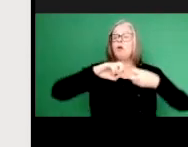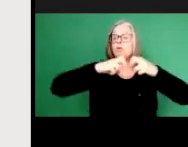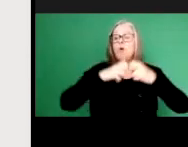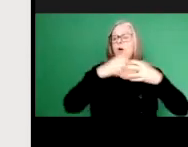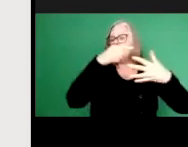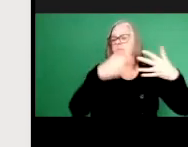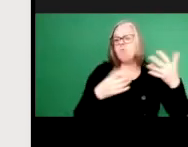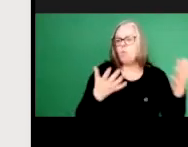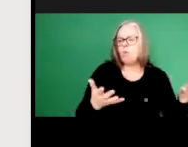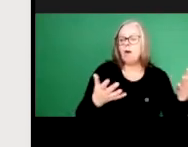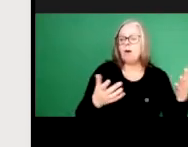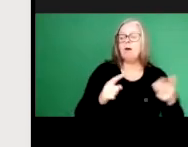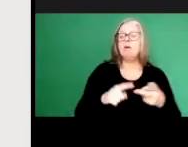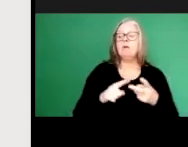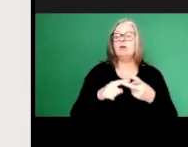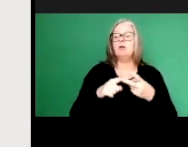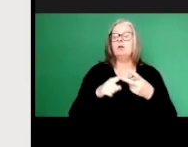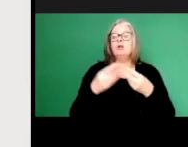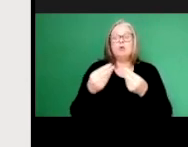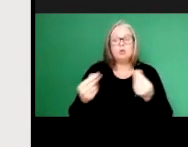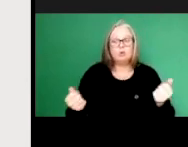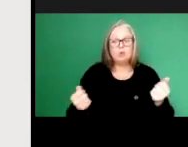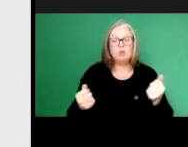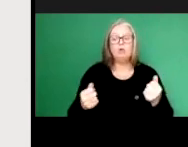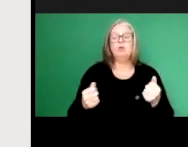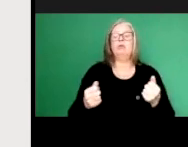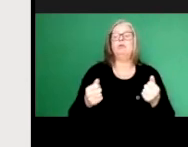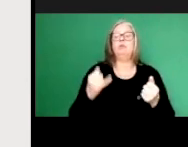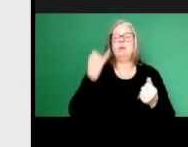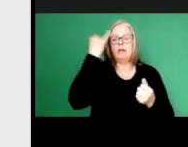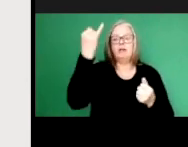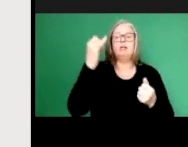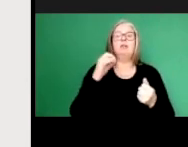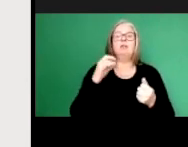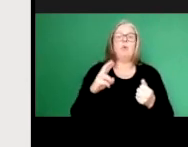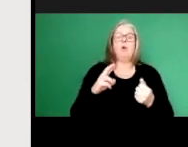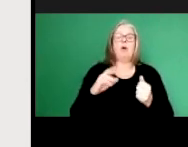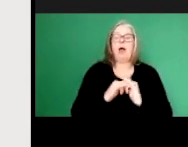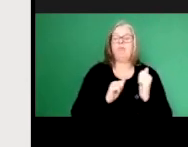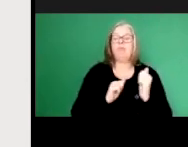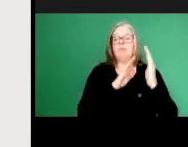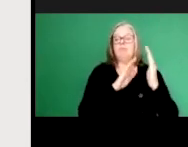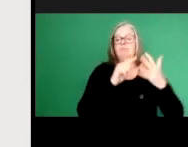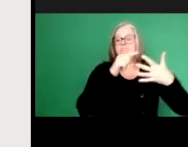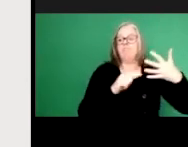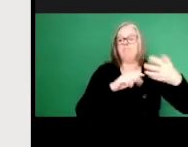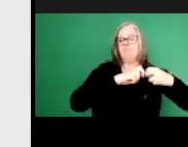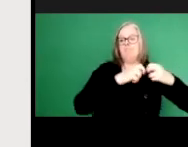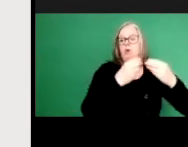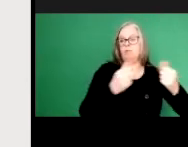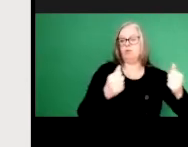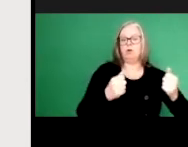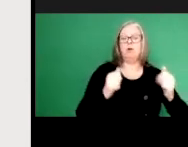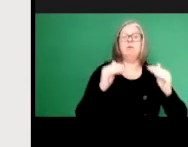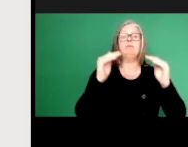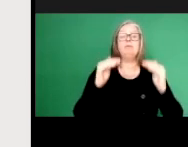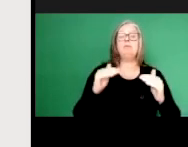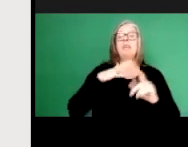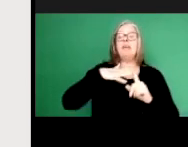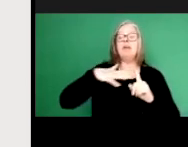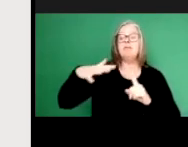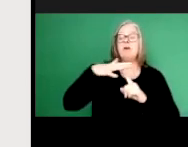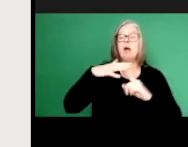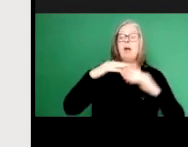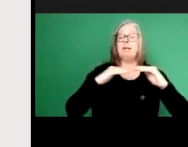are solutions or, uh, um, going to be addressed. Environmental justice as a movement